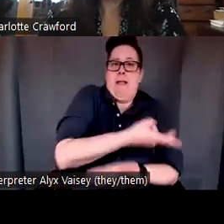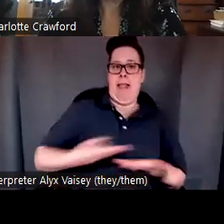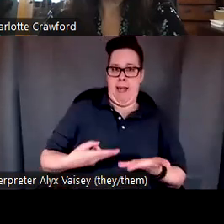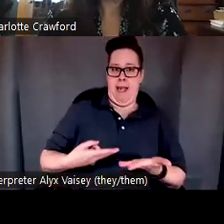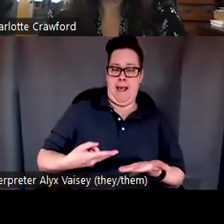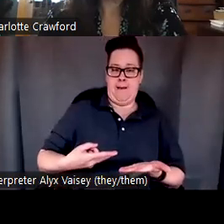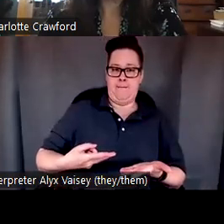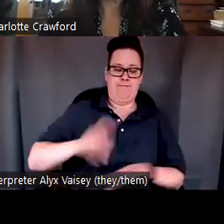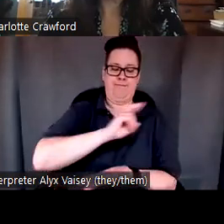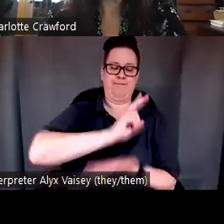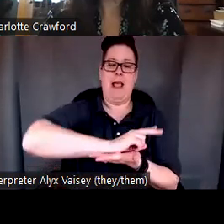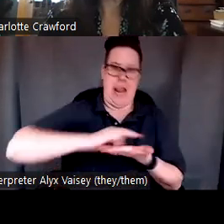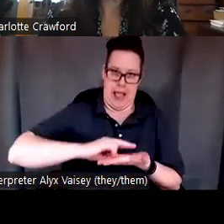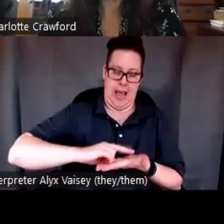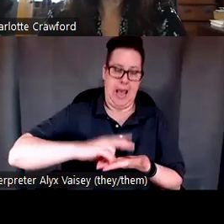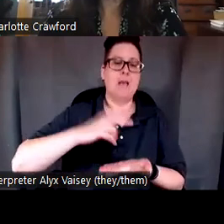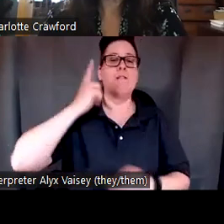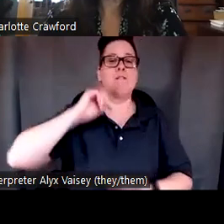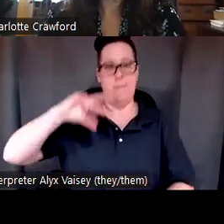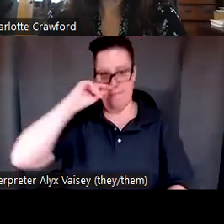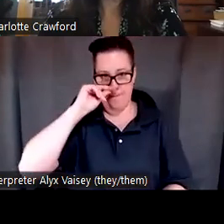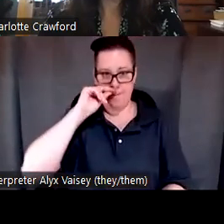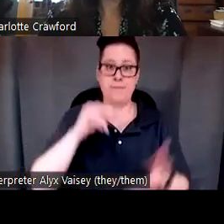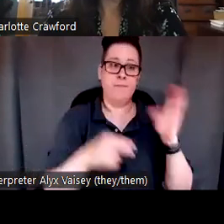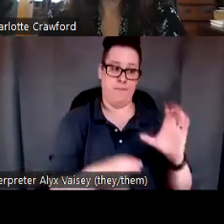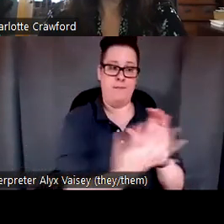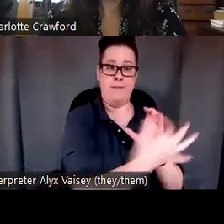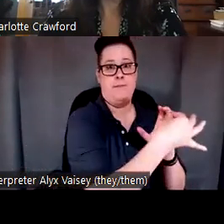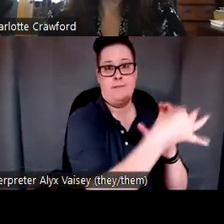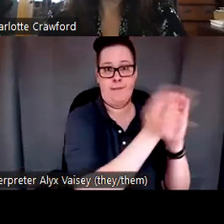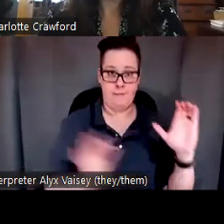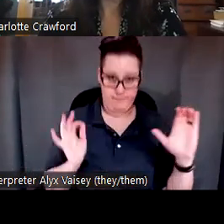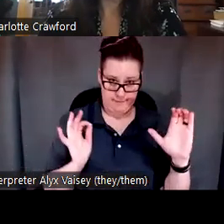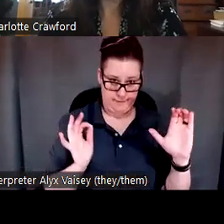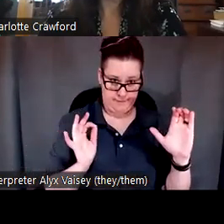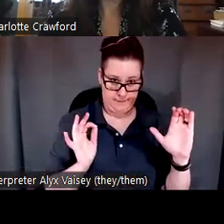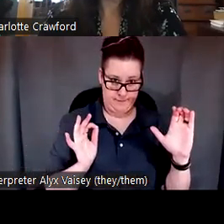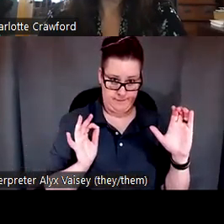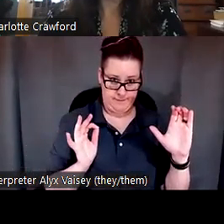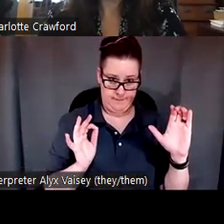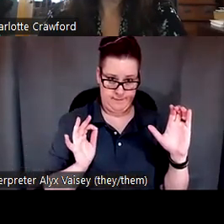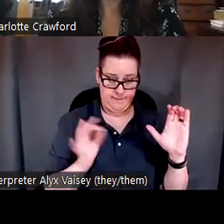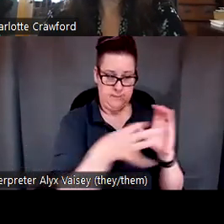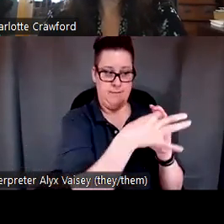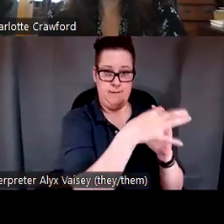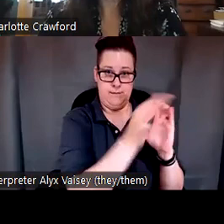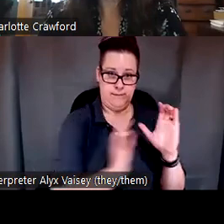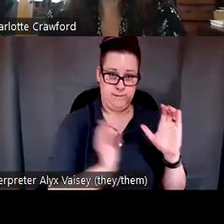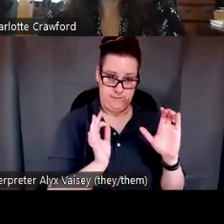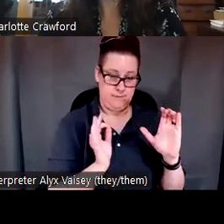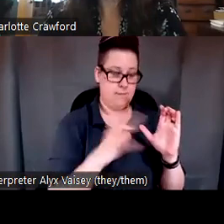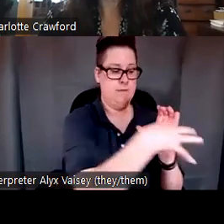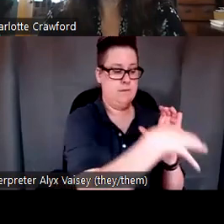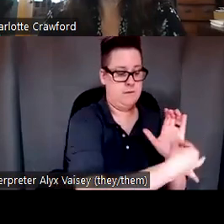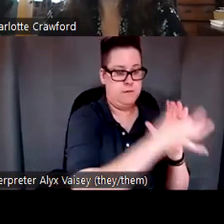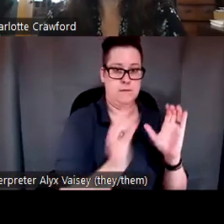nasal spray. Remove Narcan nasal spray from the box. Peel back the tab with the circle to open it. Remove and